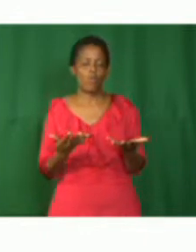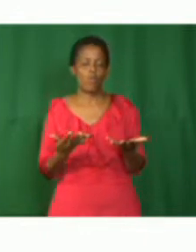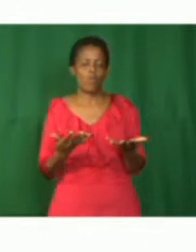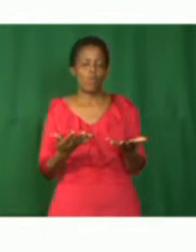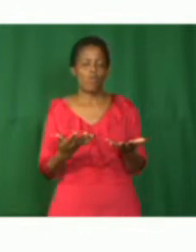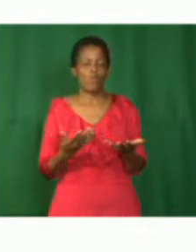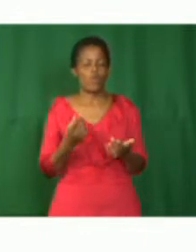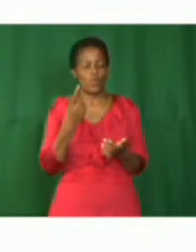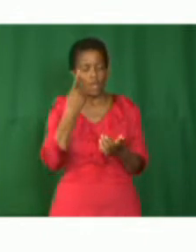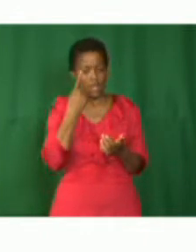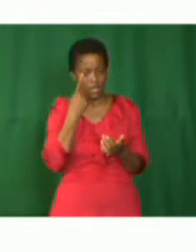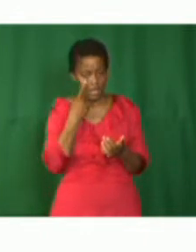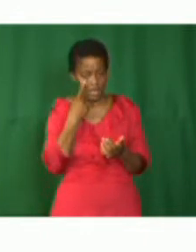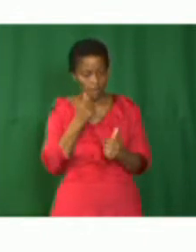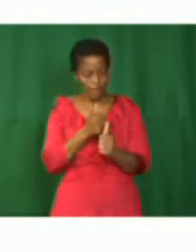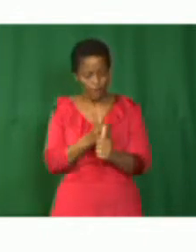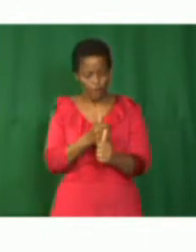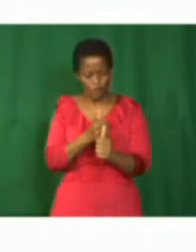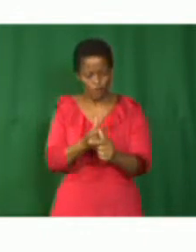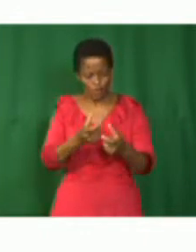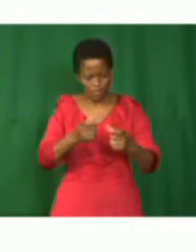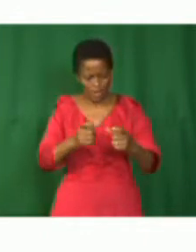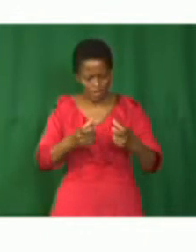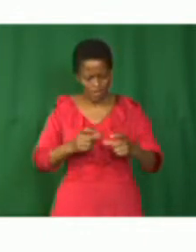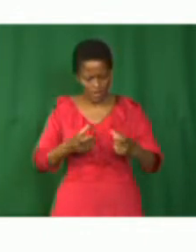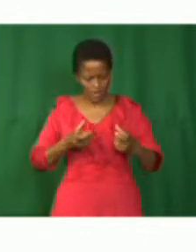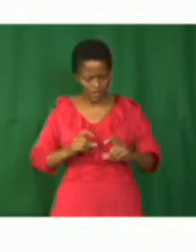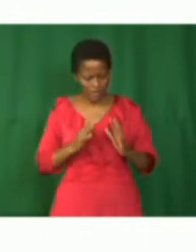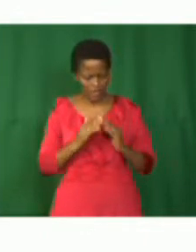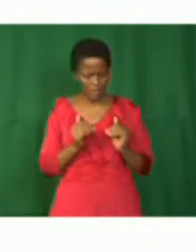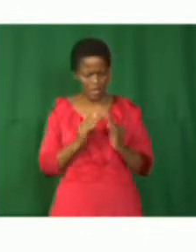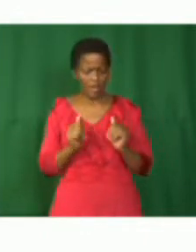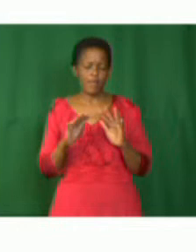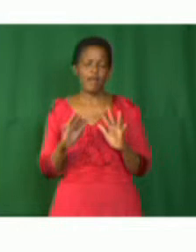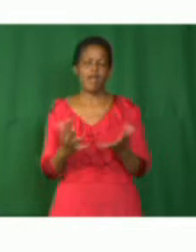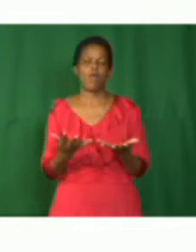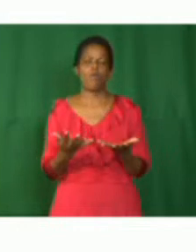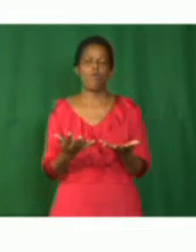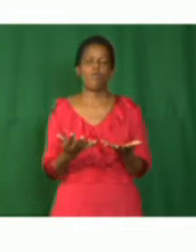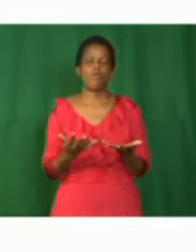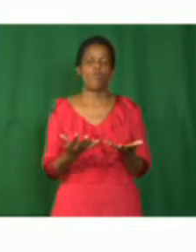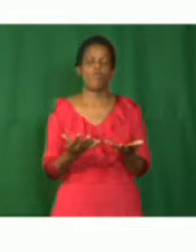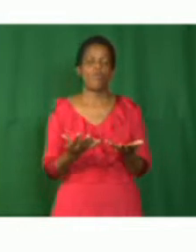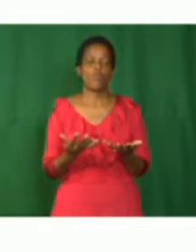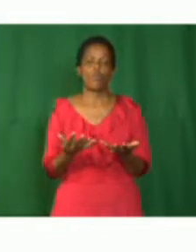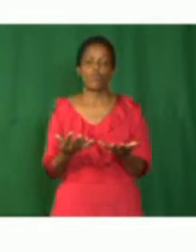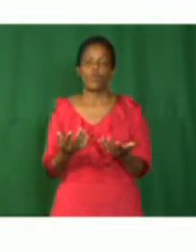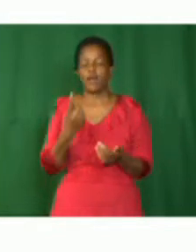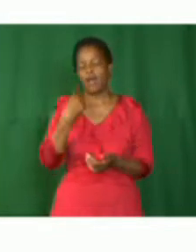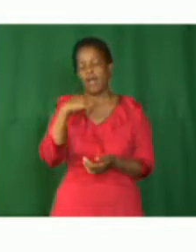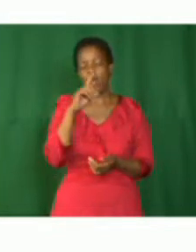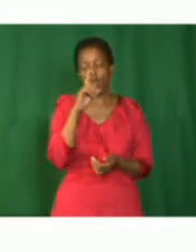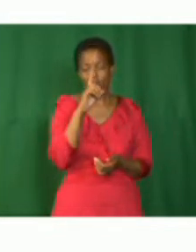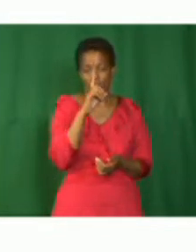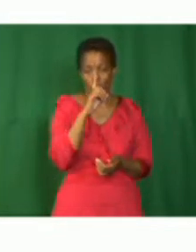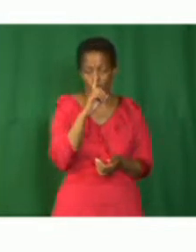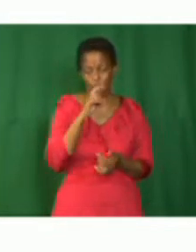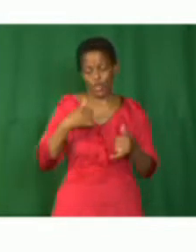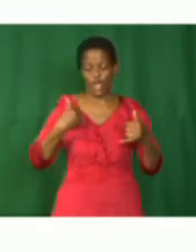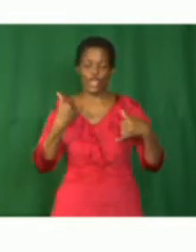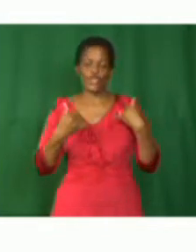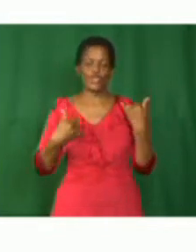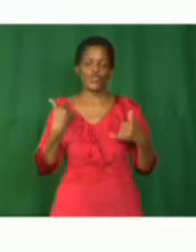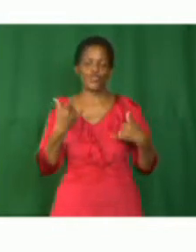of events from the beginning up to the end. Now, I hope you have